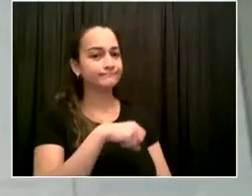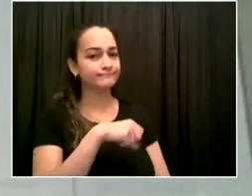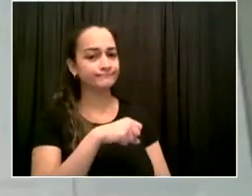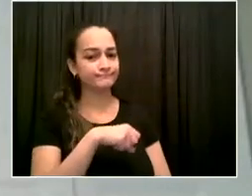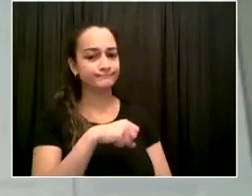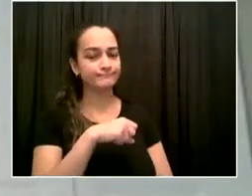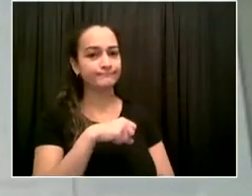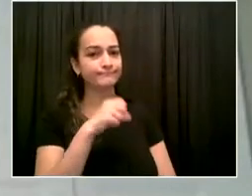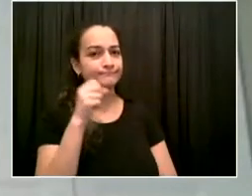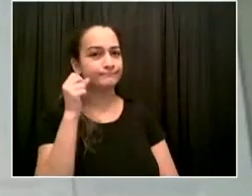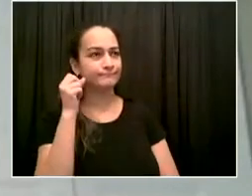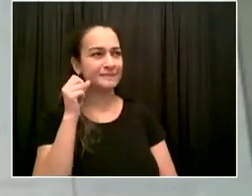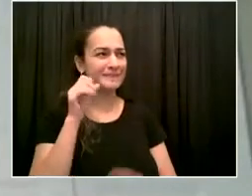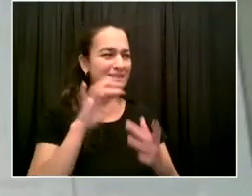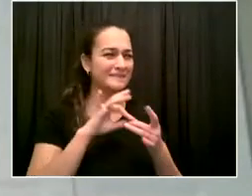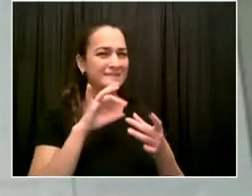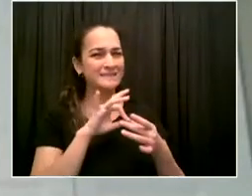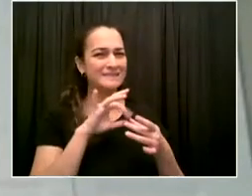blessings.